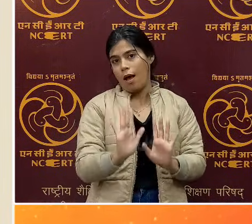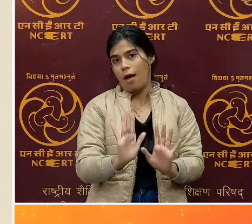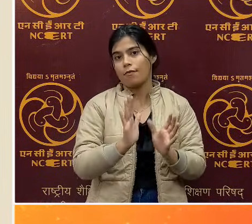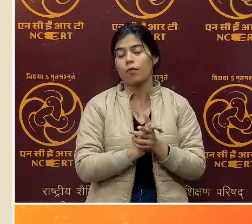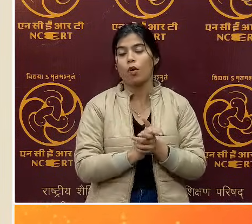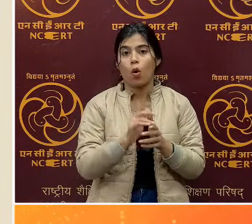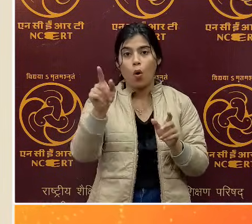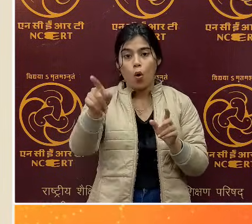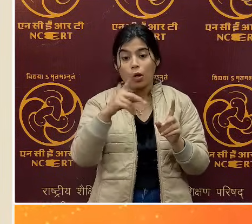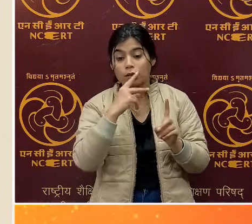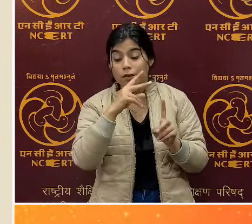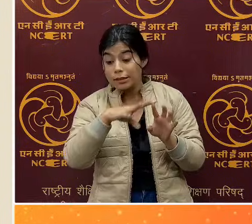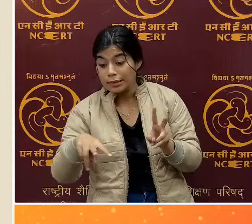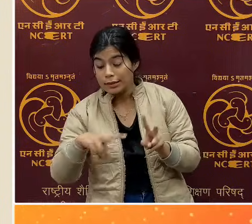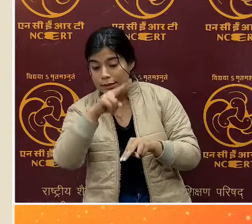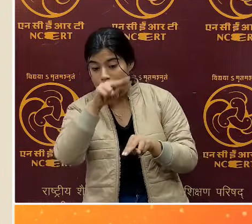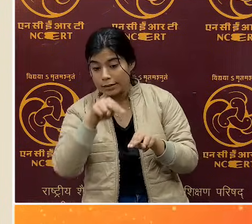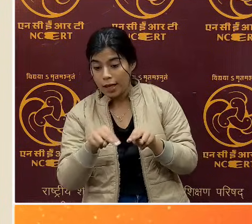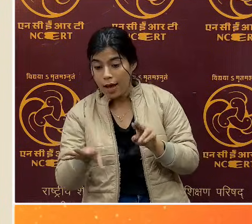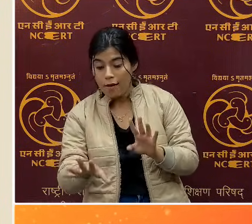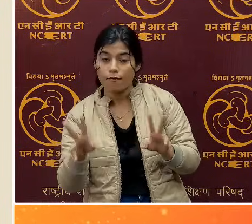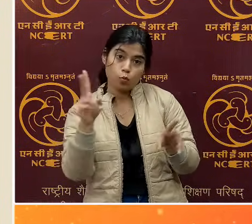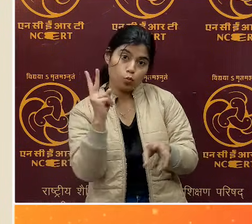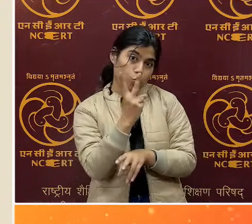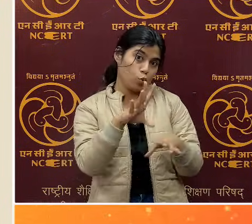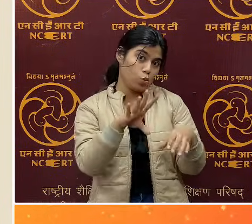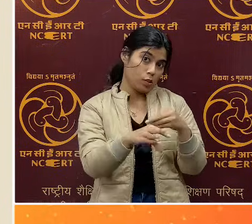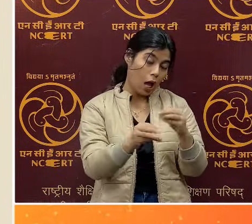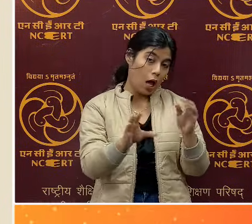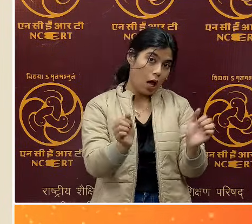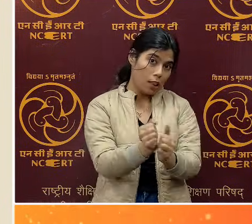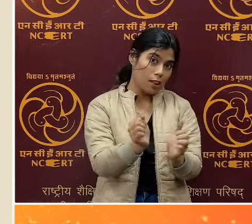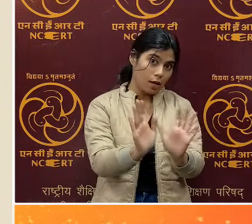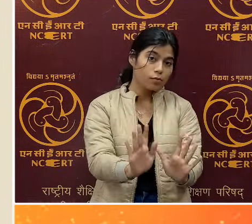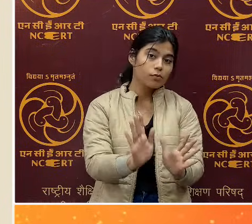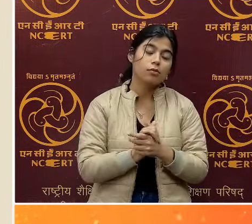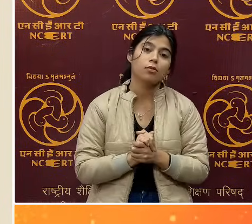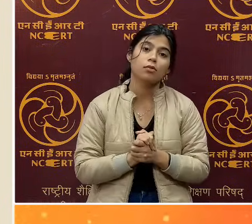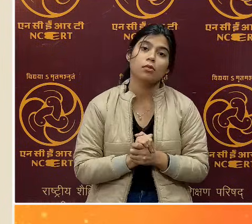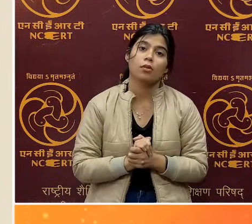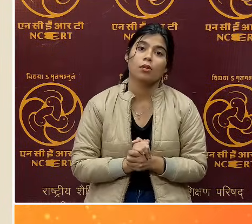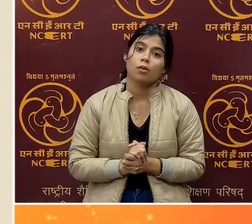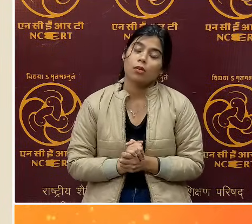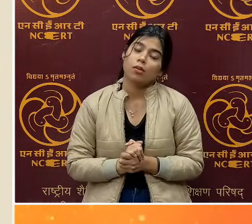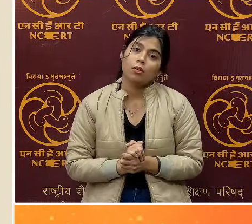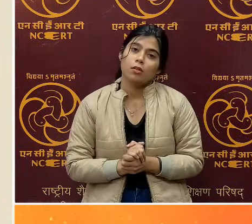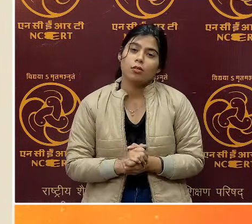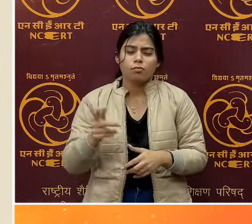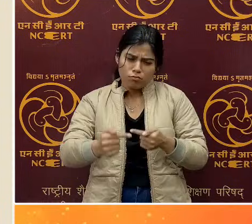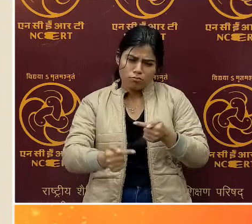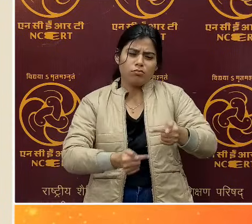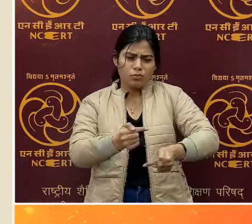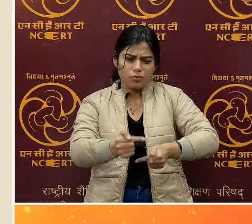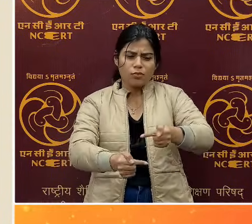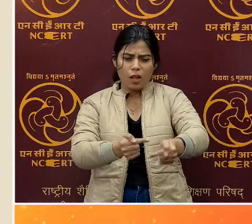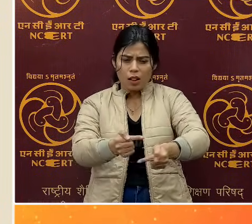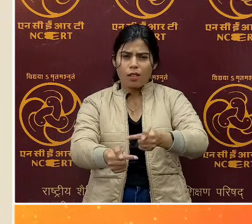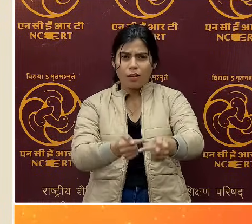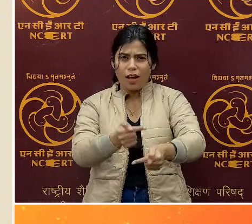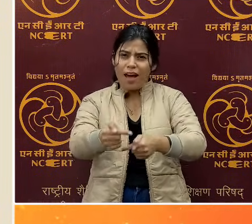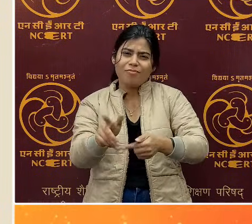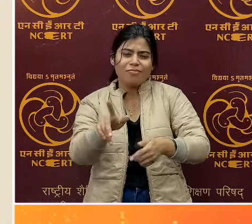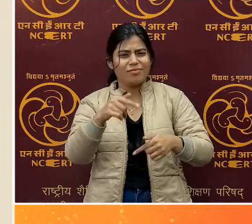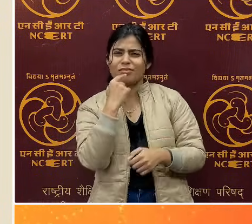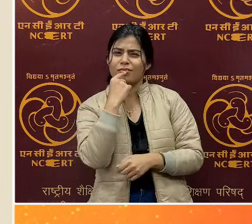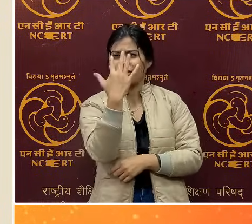and reflection. So, we see our reflection in mirror. Yes. Yes. So, every day Every in the day morning, we use these mirrors, yes,